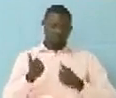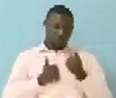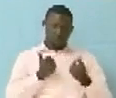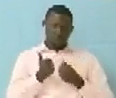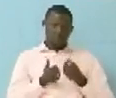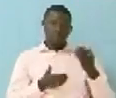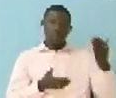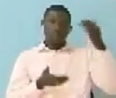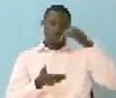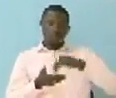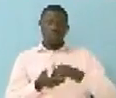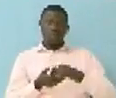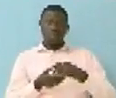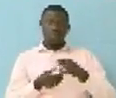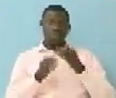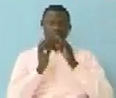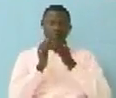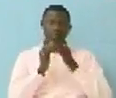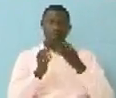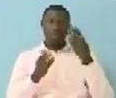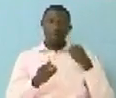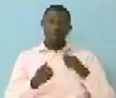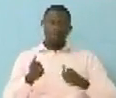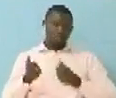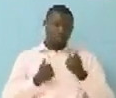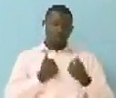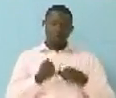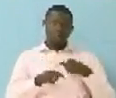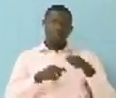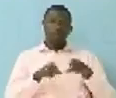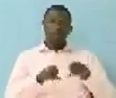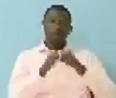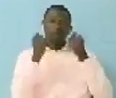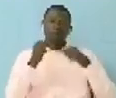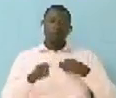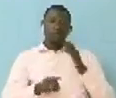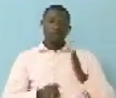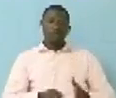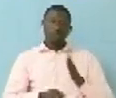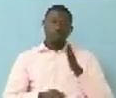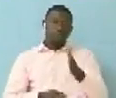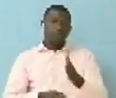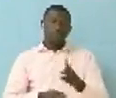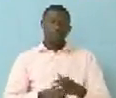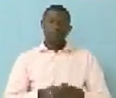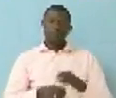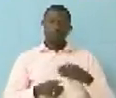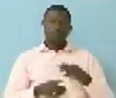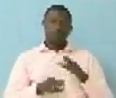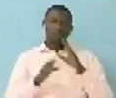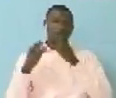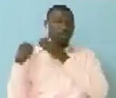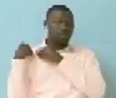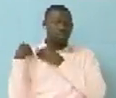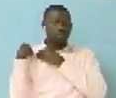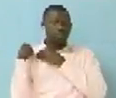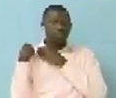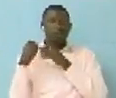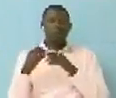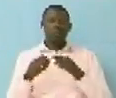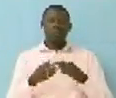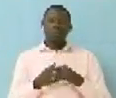of how they suffered violation of their human rights. We are carrying out an obligation on